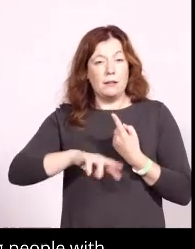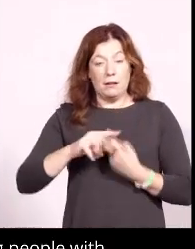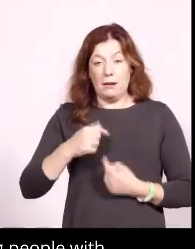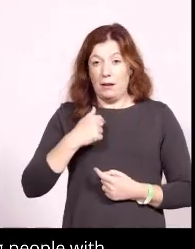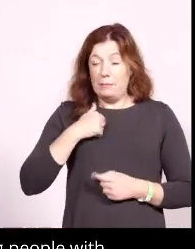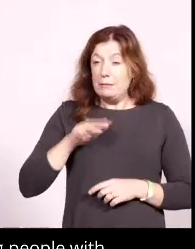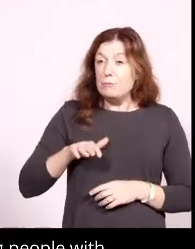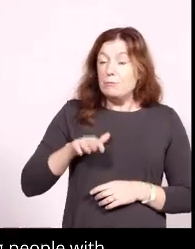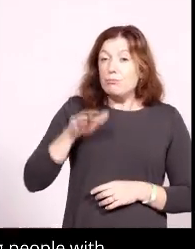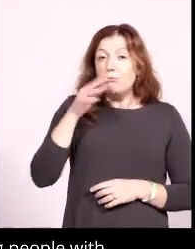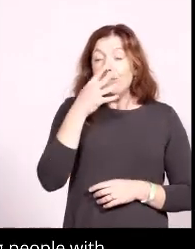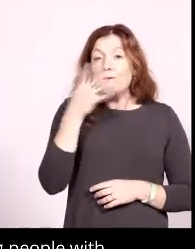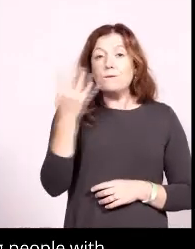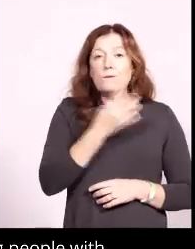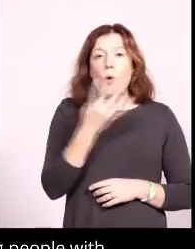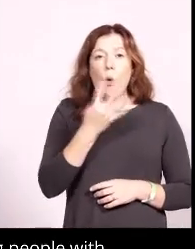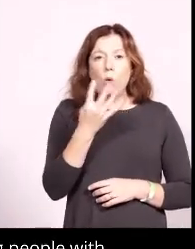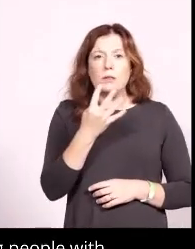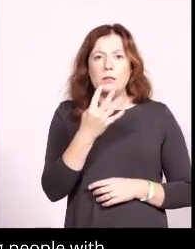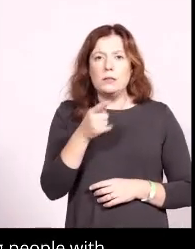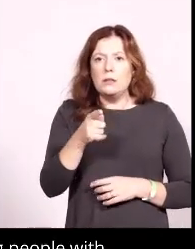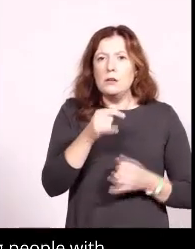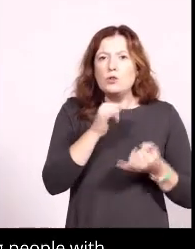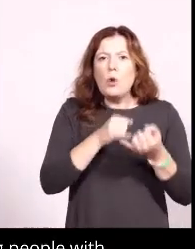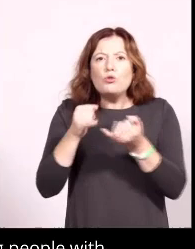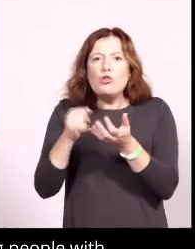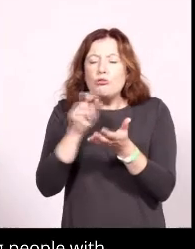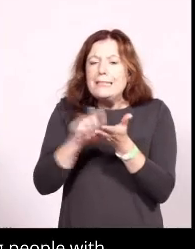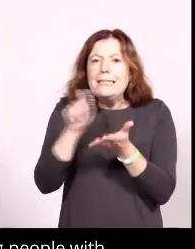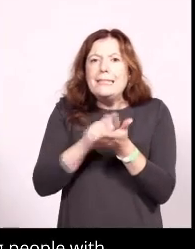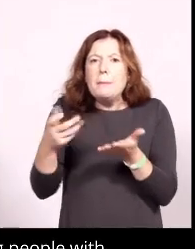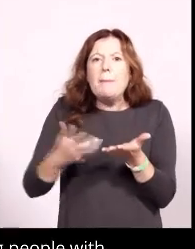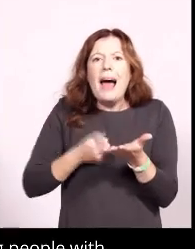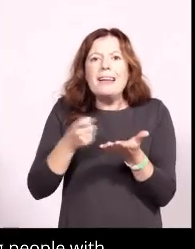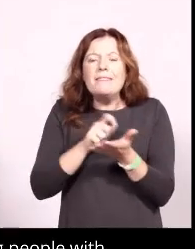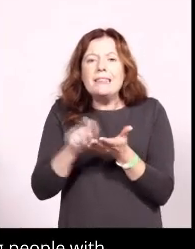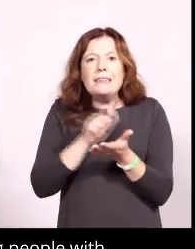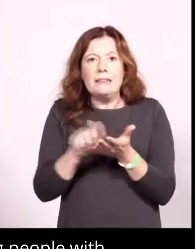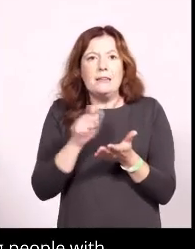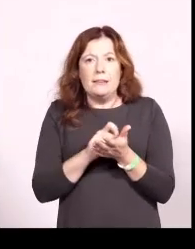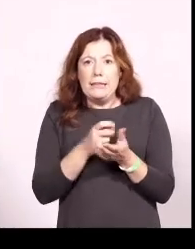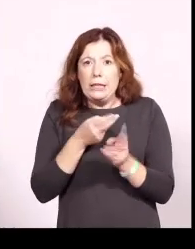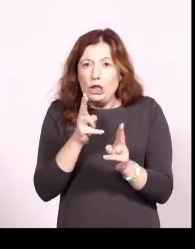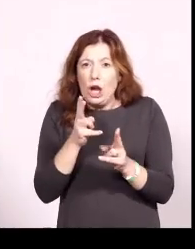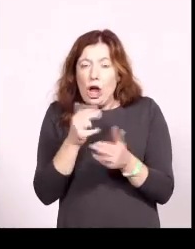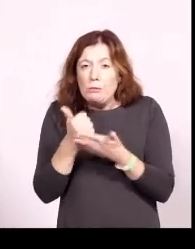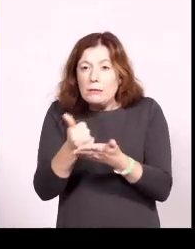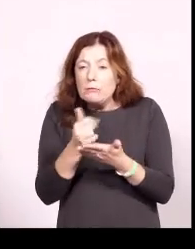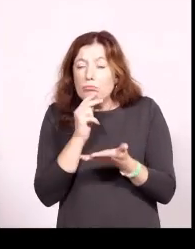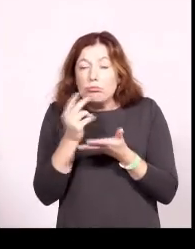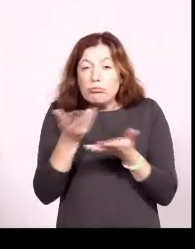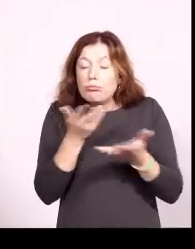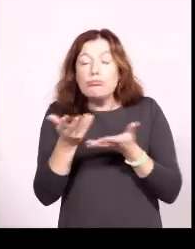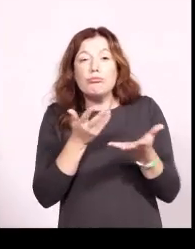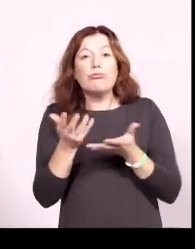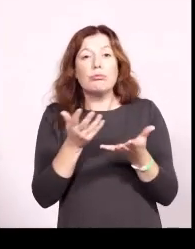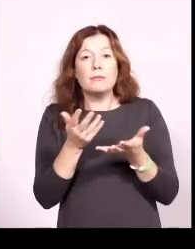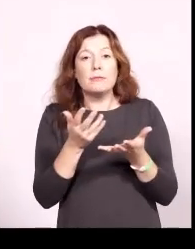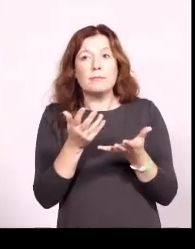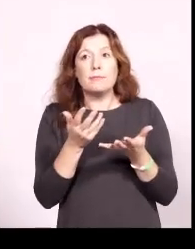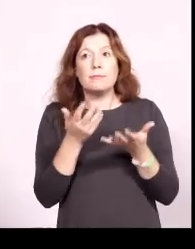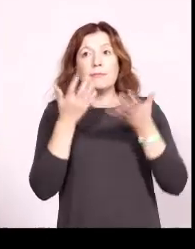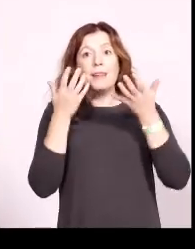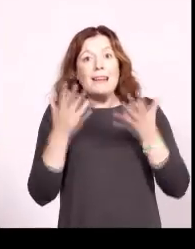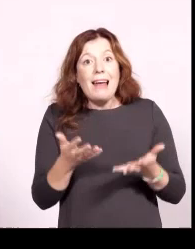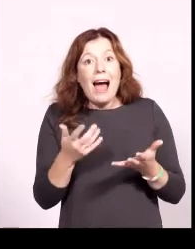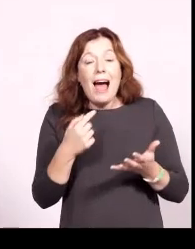14 years old and helping people with their social security forms or even interpreting for them. Today, Conference, our